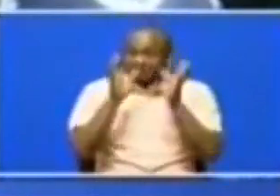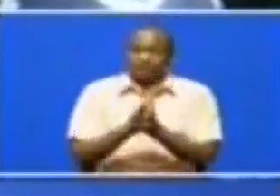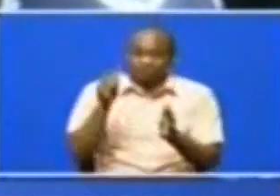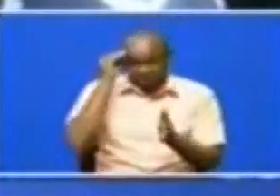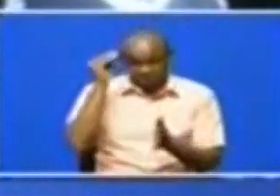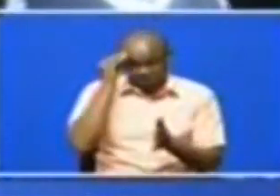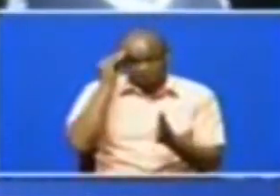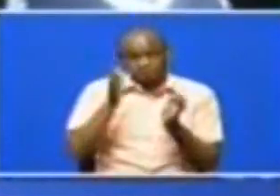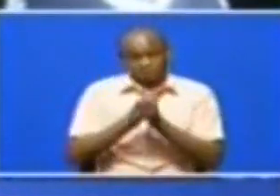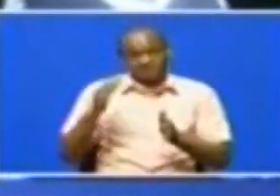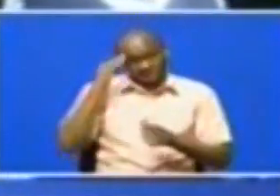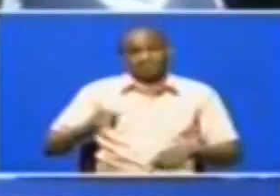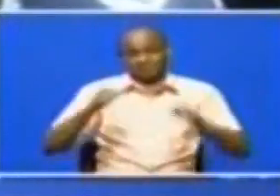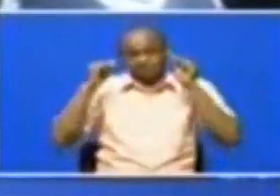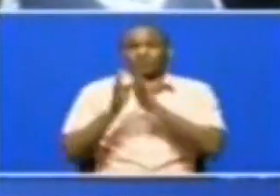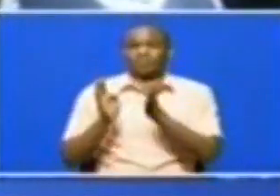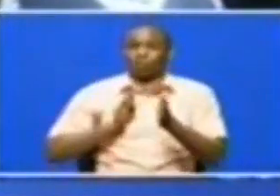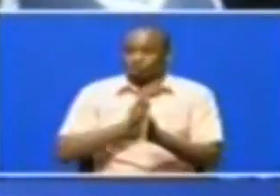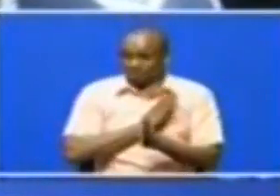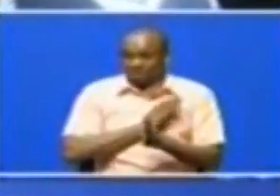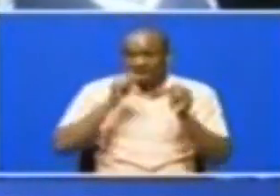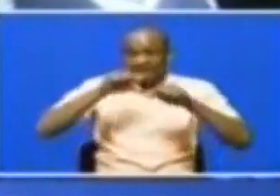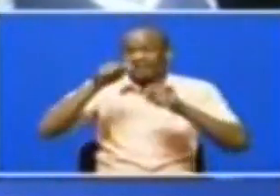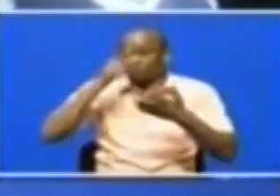with the principal and the board of management, have agreed